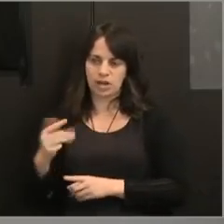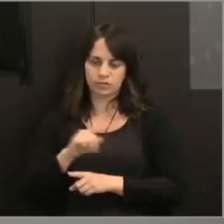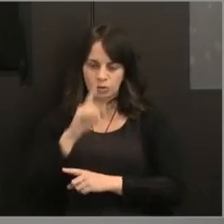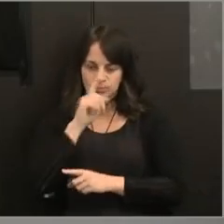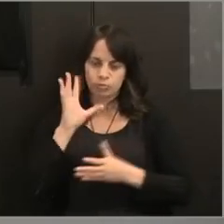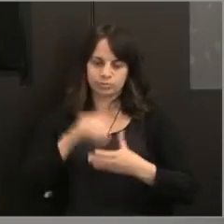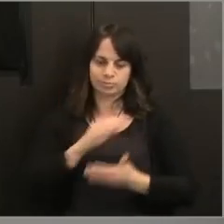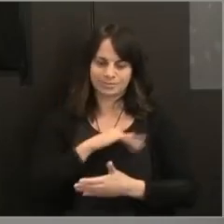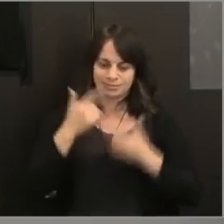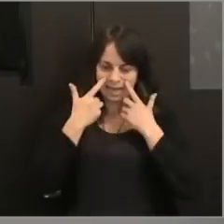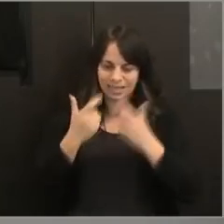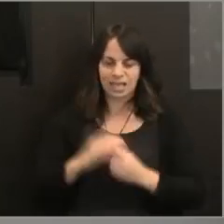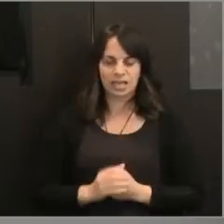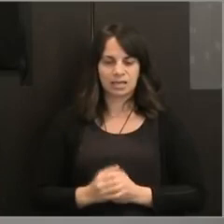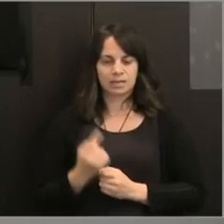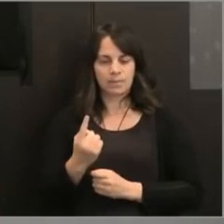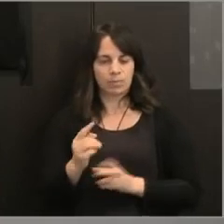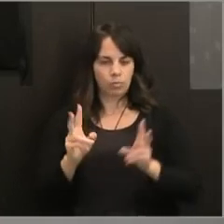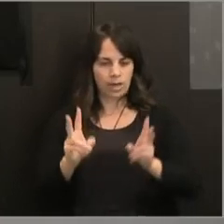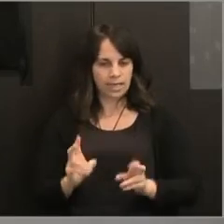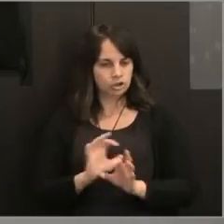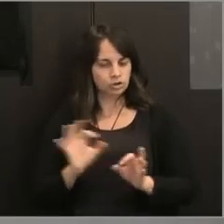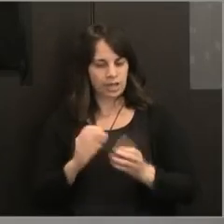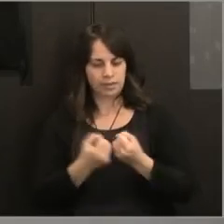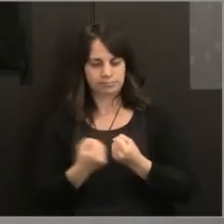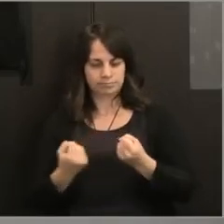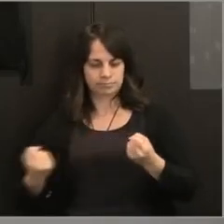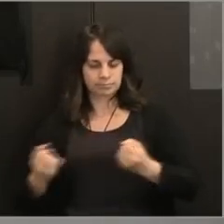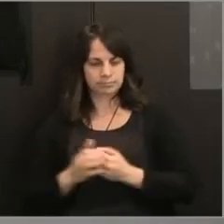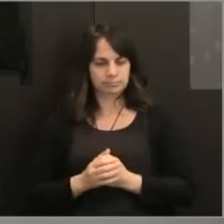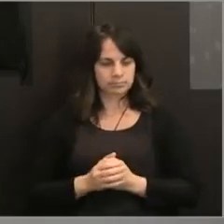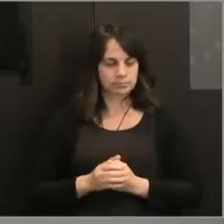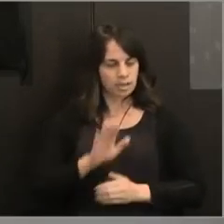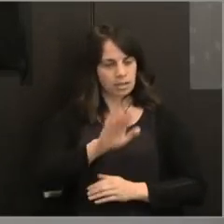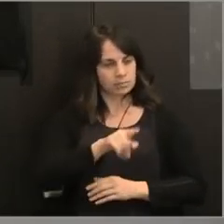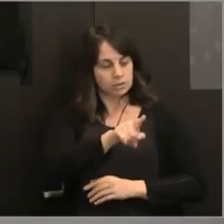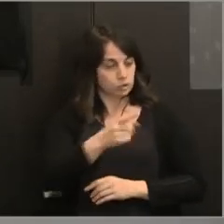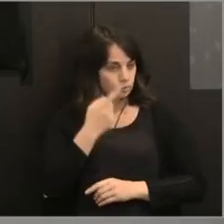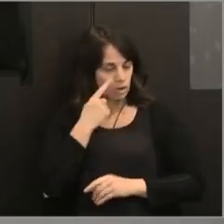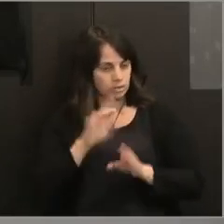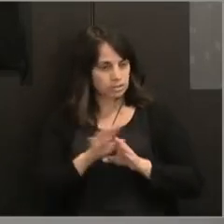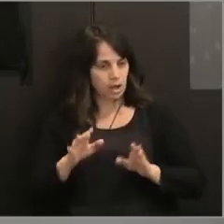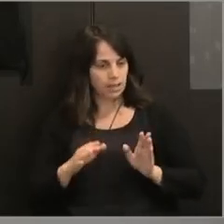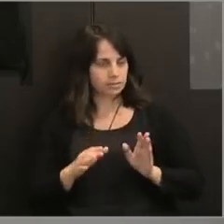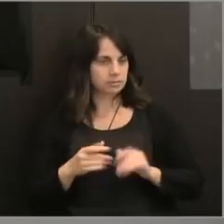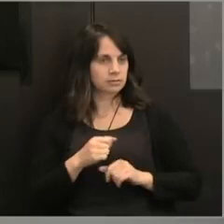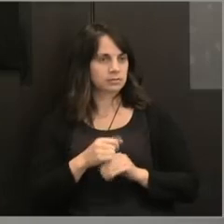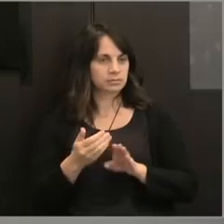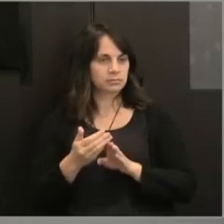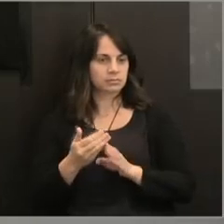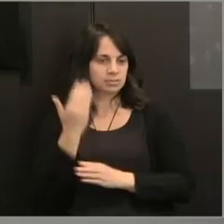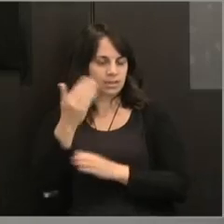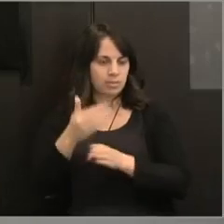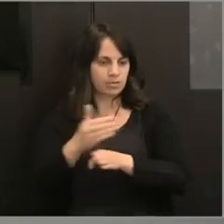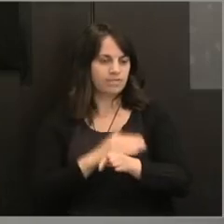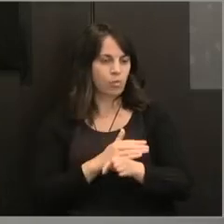matters that you don't elaborate on is, did you notice, as Ms. Green did, that the